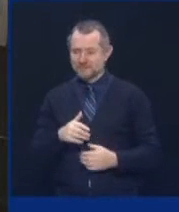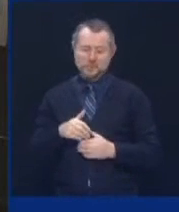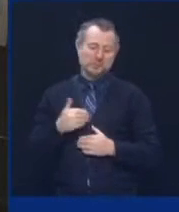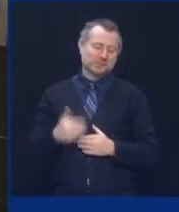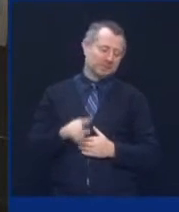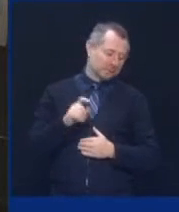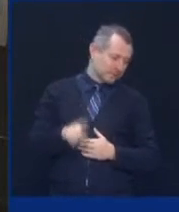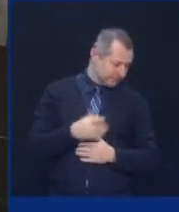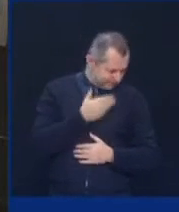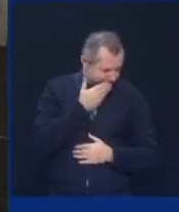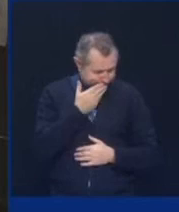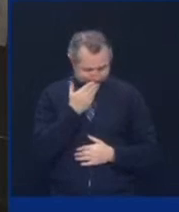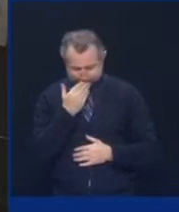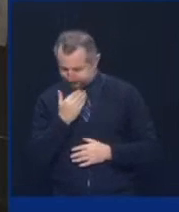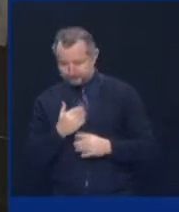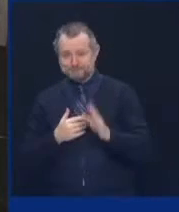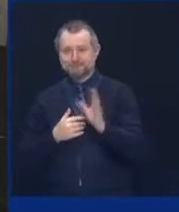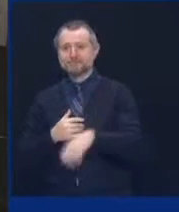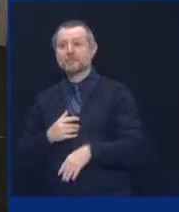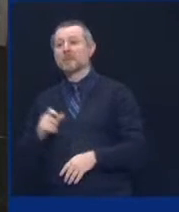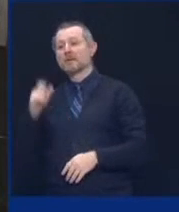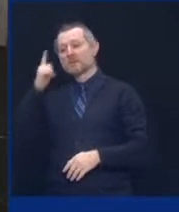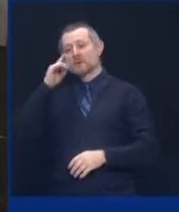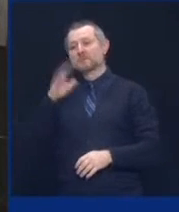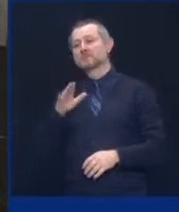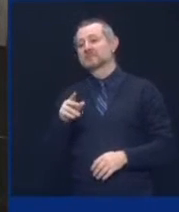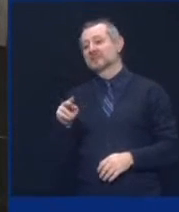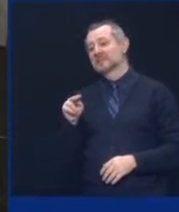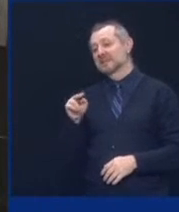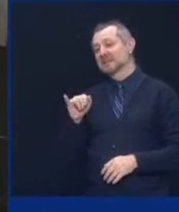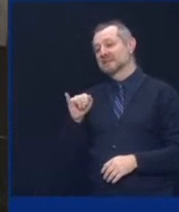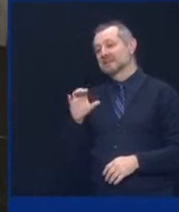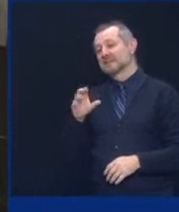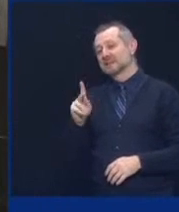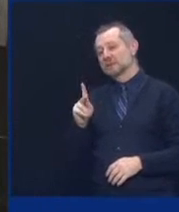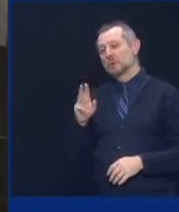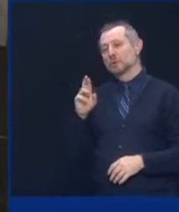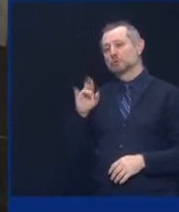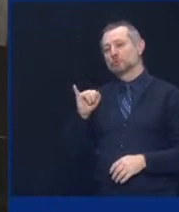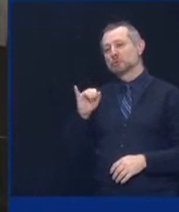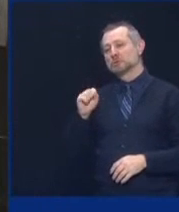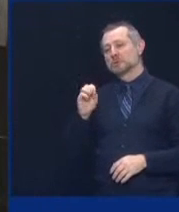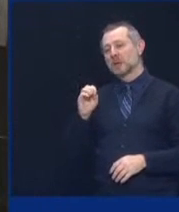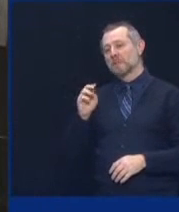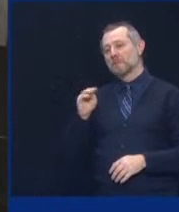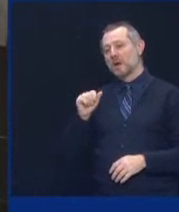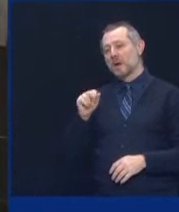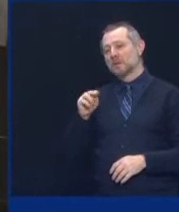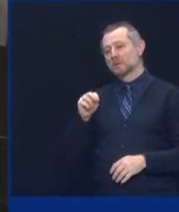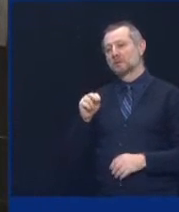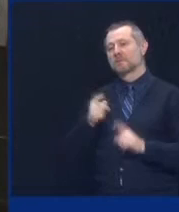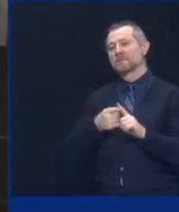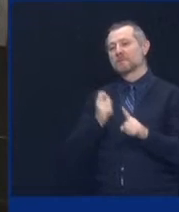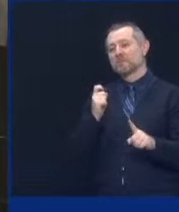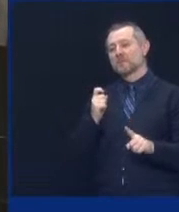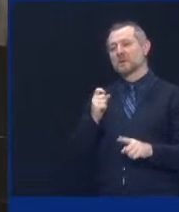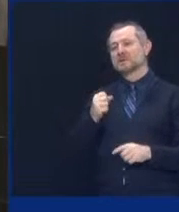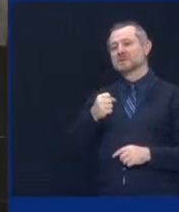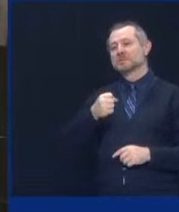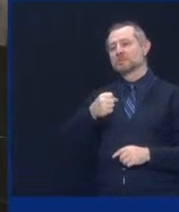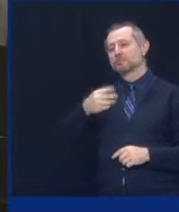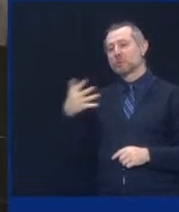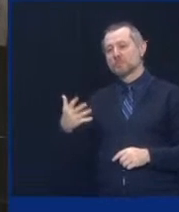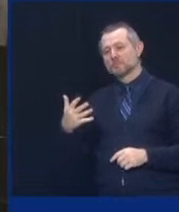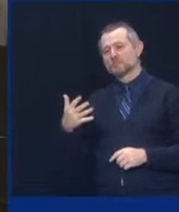Governor, you now have Nick Reisman from Spectrum News. Nick, your line is now open. Please unmute your microphone. Hi, Governor. Can you